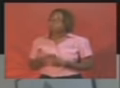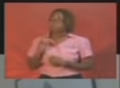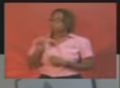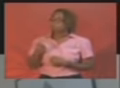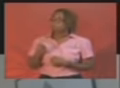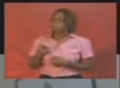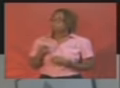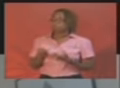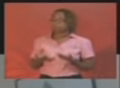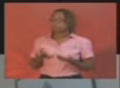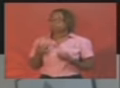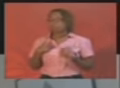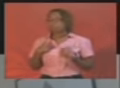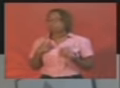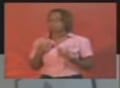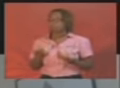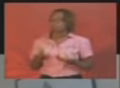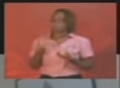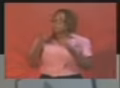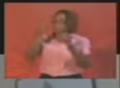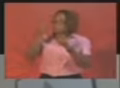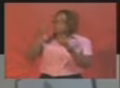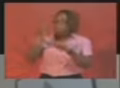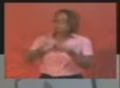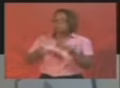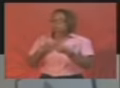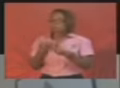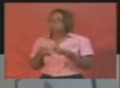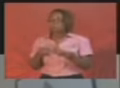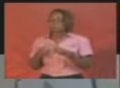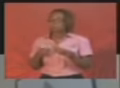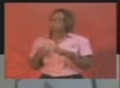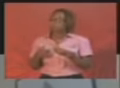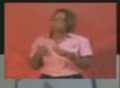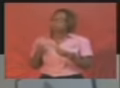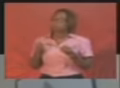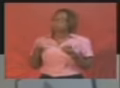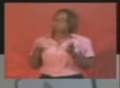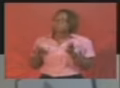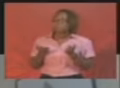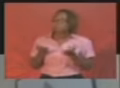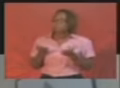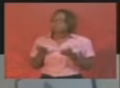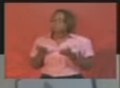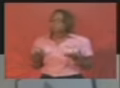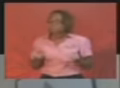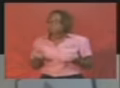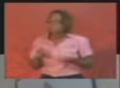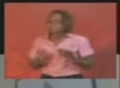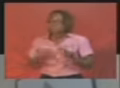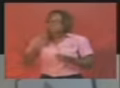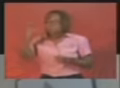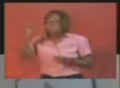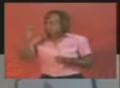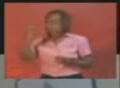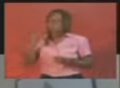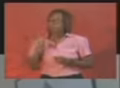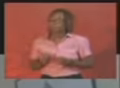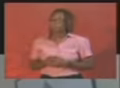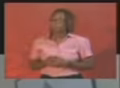excess mortality in the country, how the COVID pandemic has affected the country in terms of excess death?